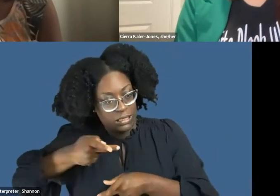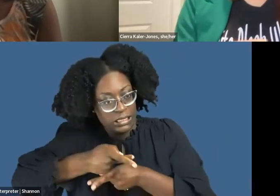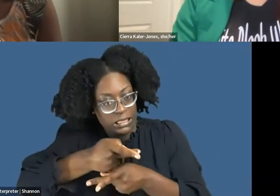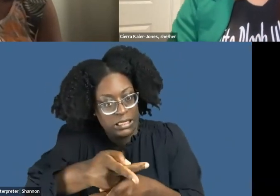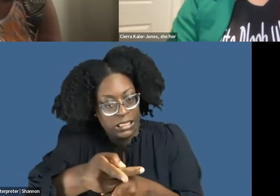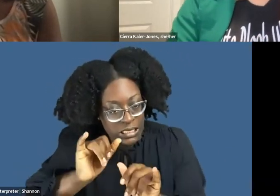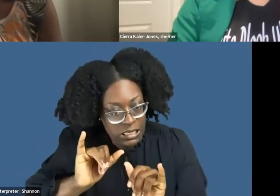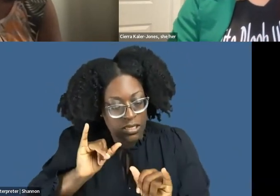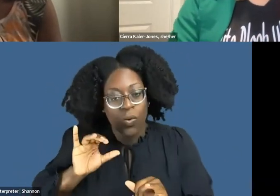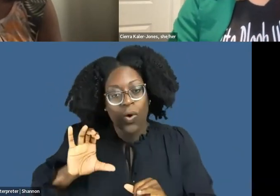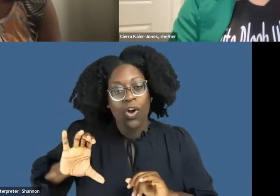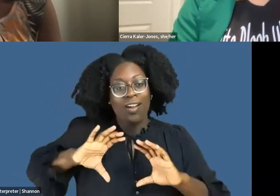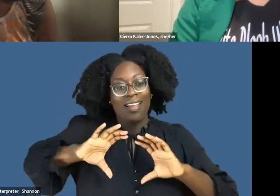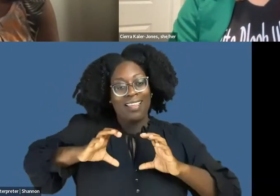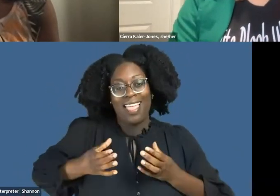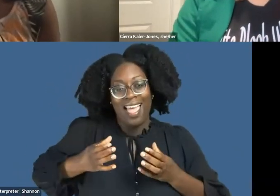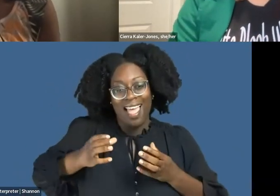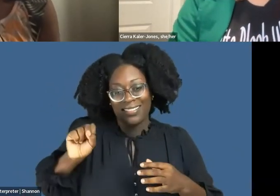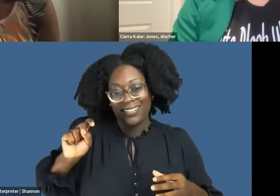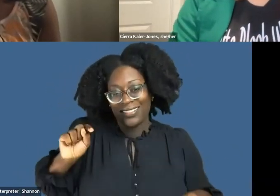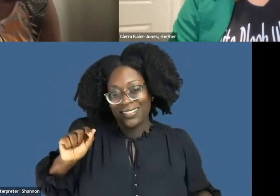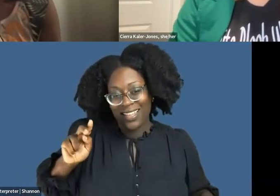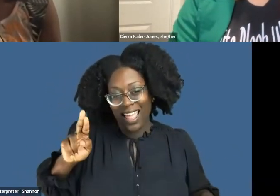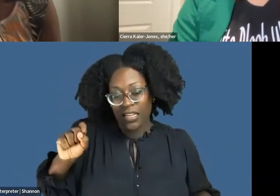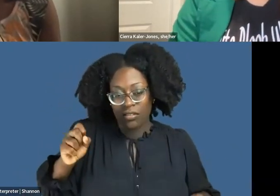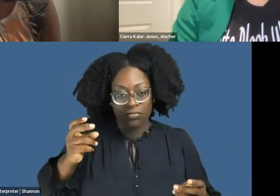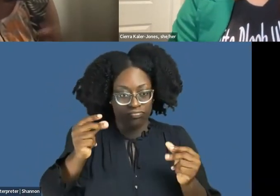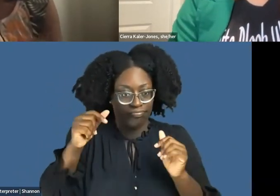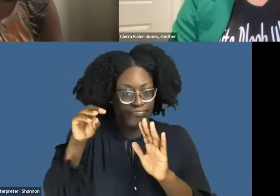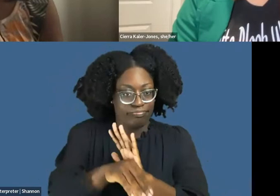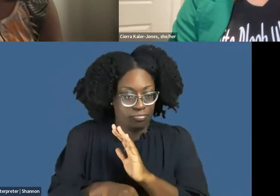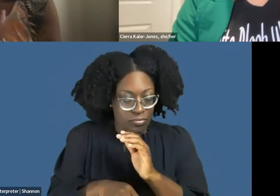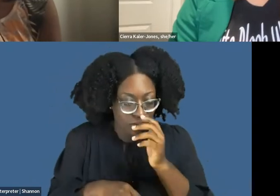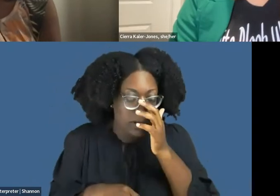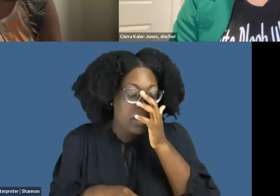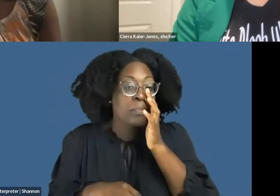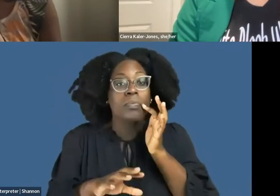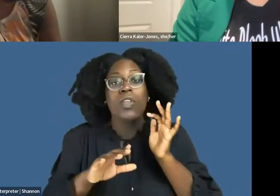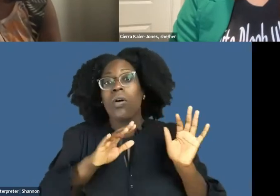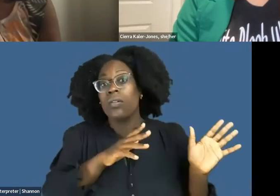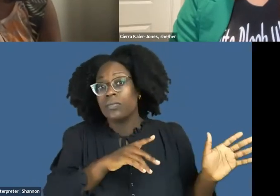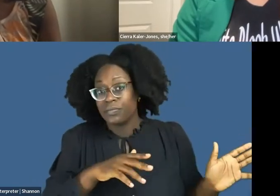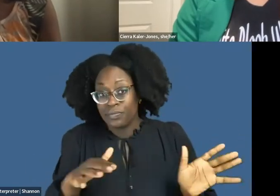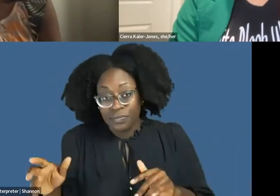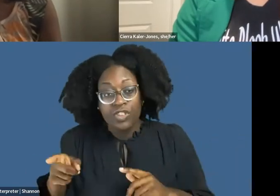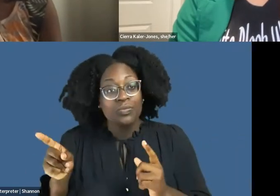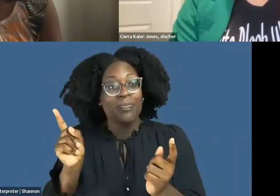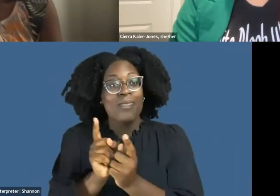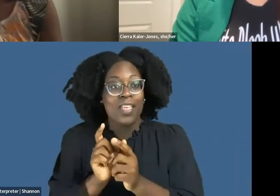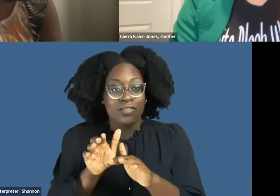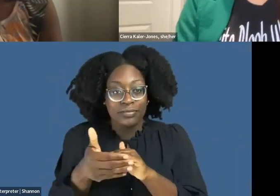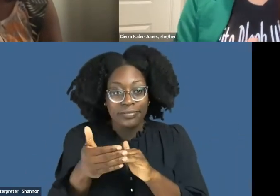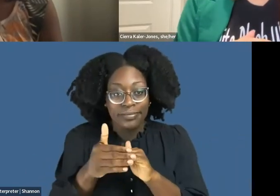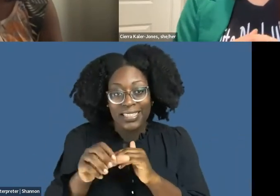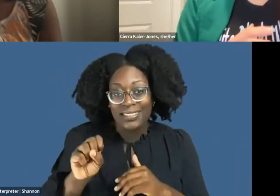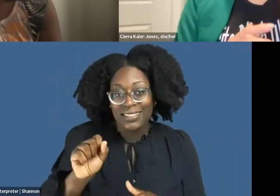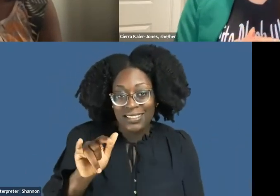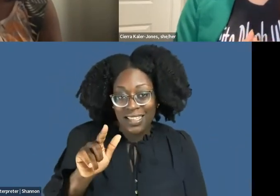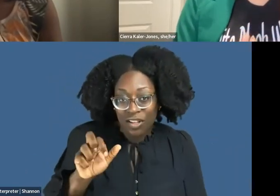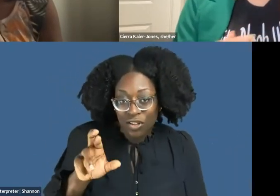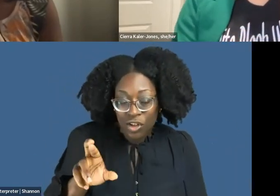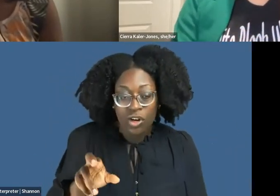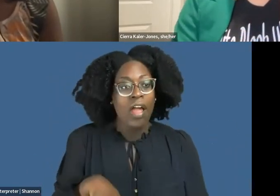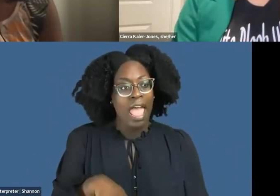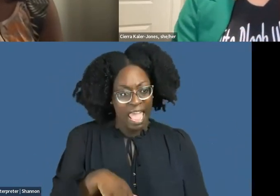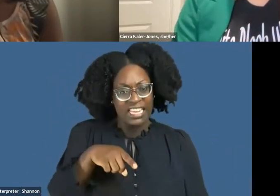early 20th century, that she meets a Jamaican sailor and he introduces her to Garveyism, to Marcus Garvey's UNIA,